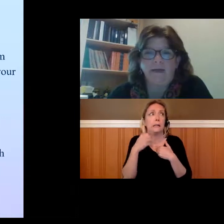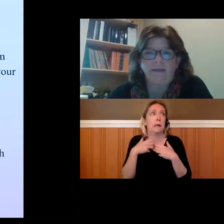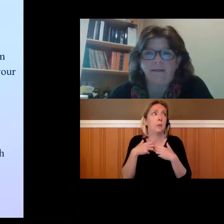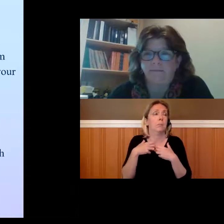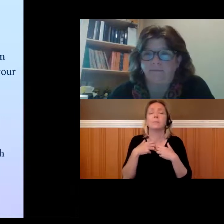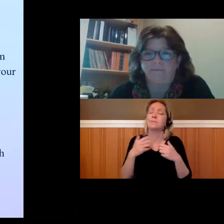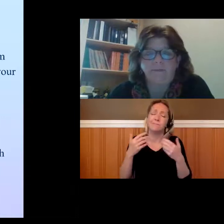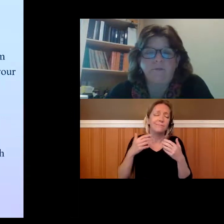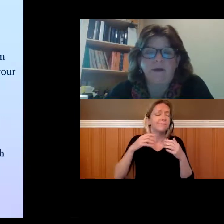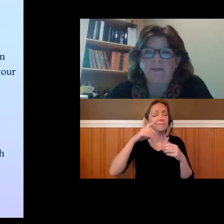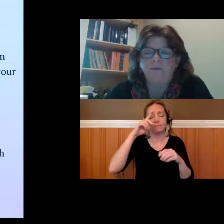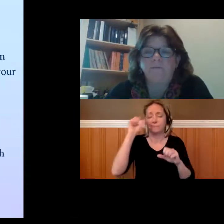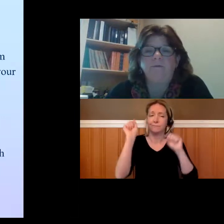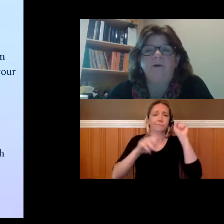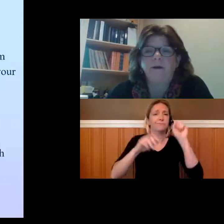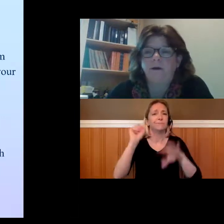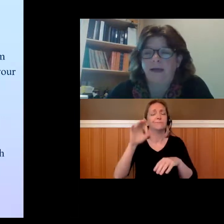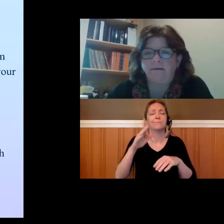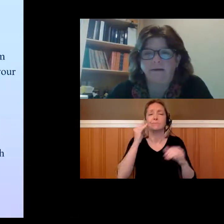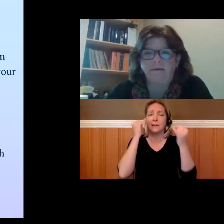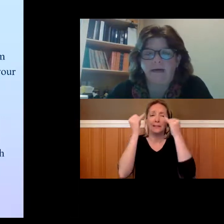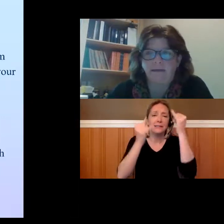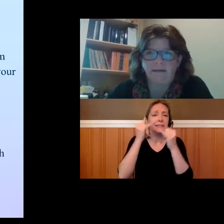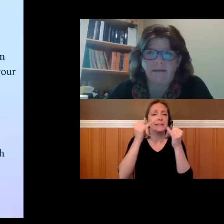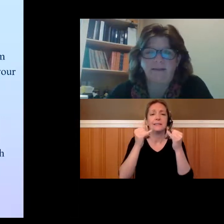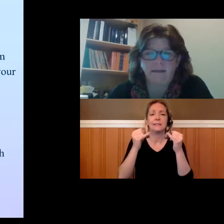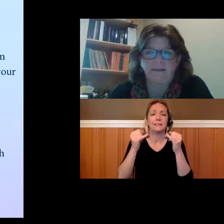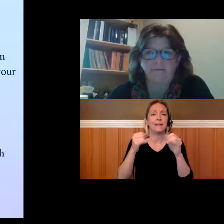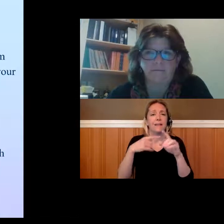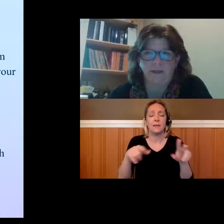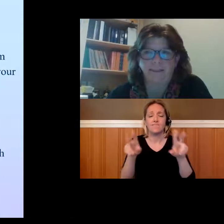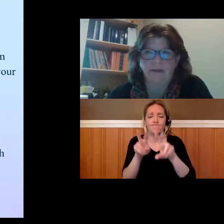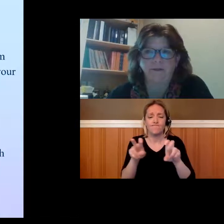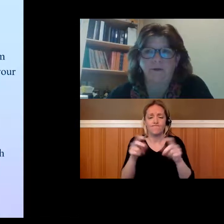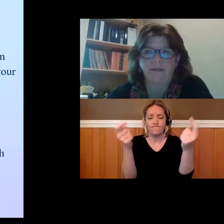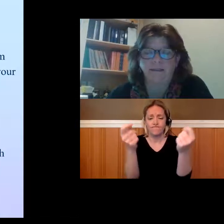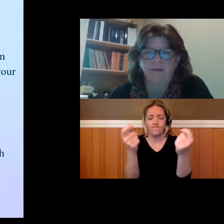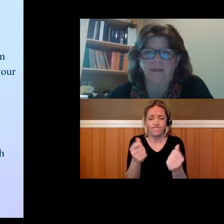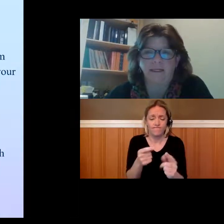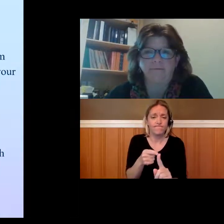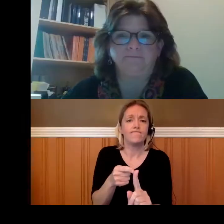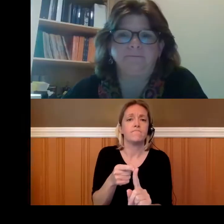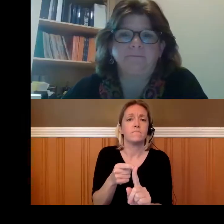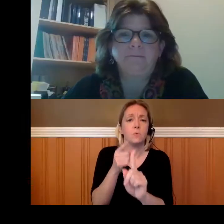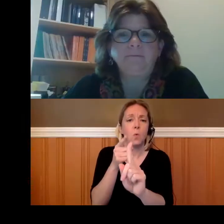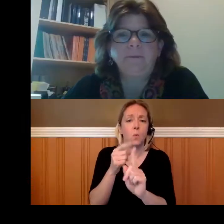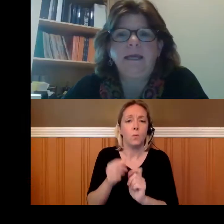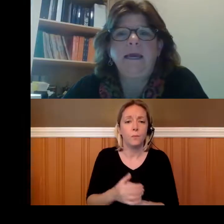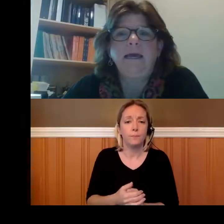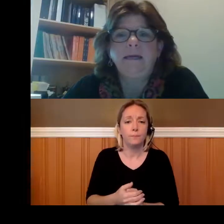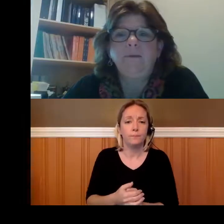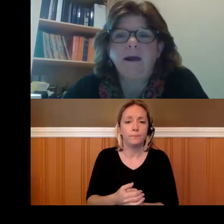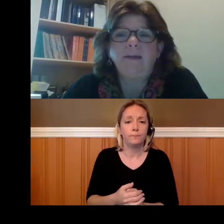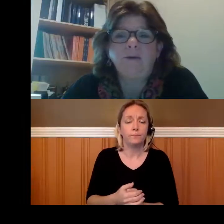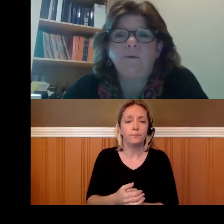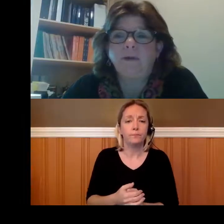So brainstorm, throw it all out there, and then let's bring it down to what it is that we need. Keep in mind, you are one